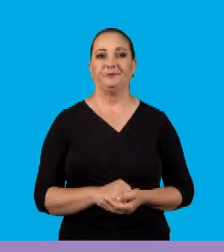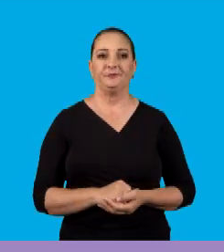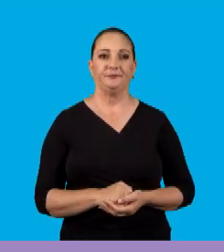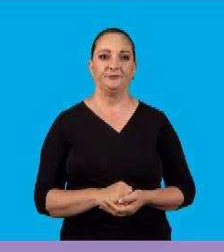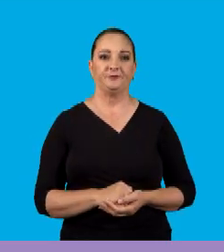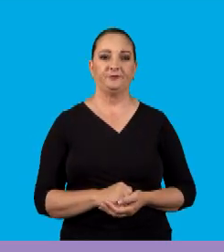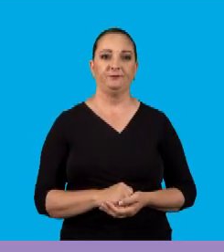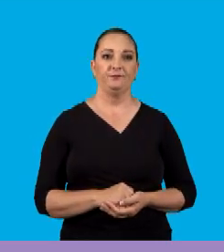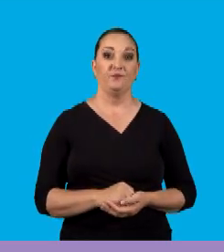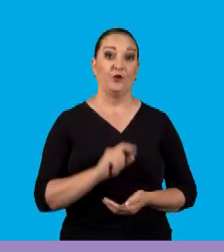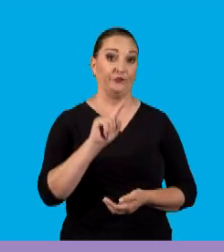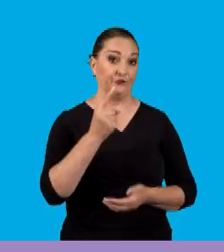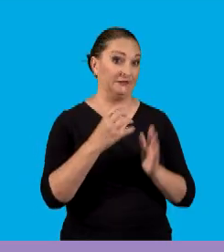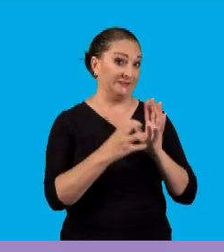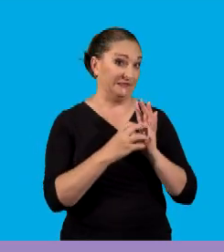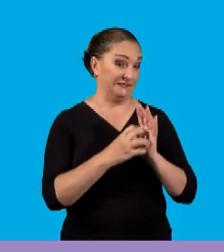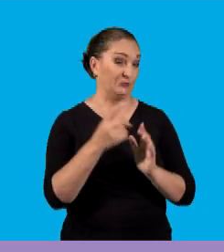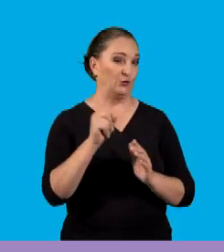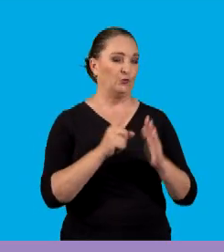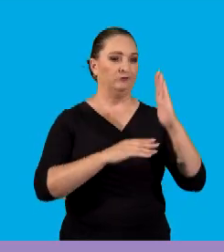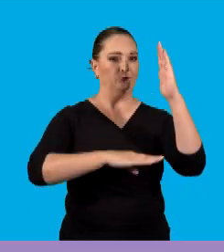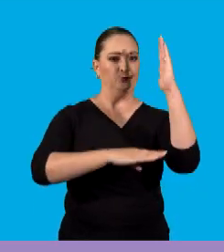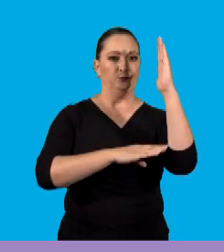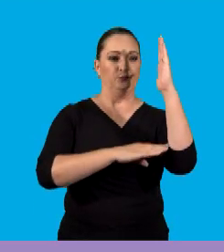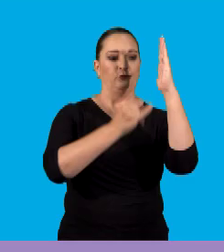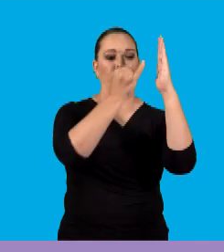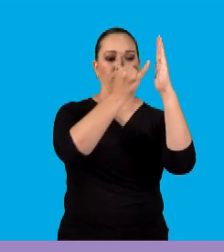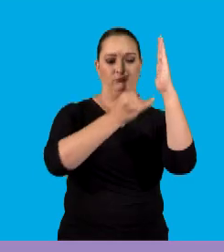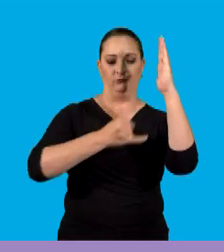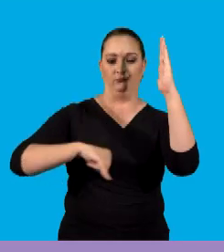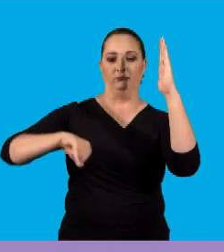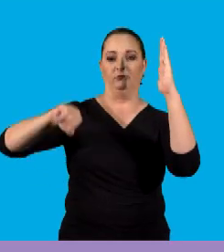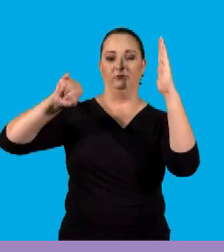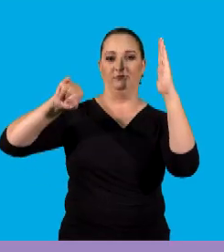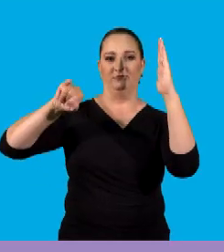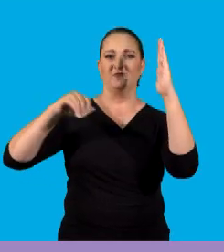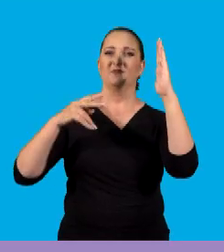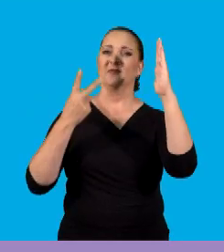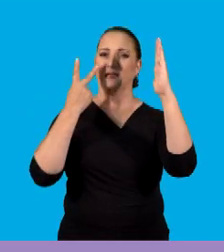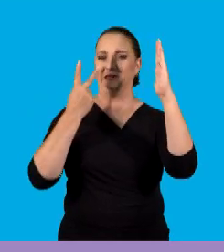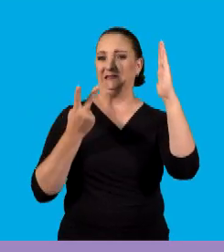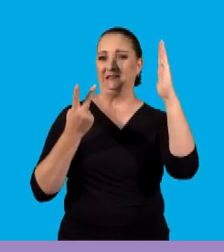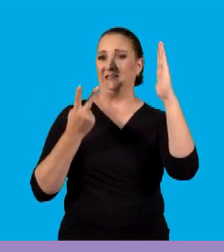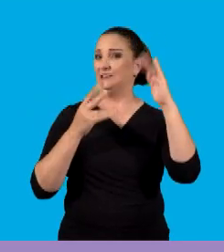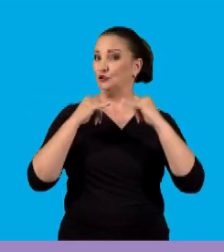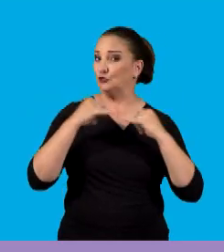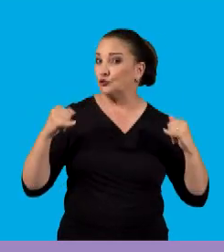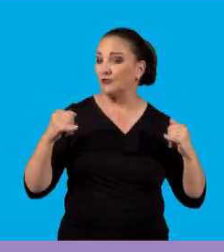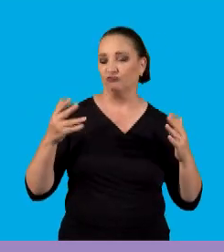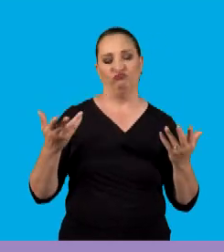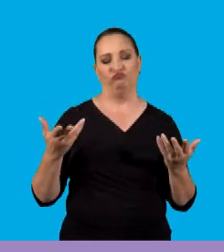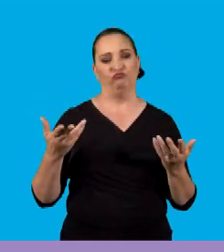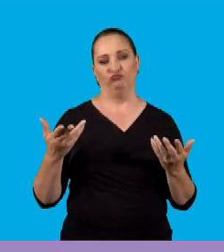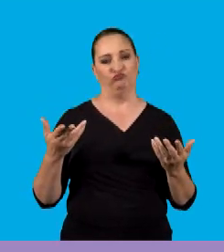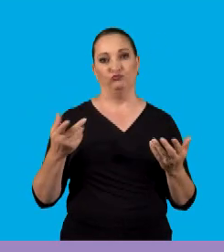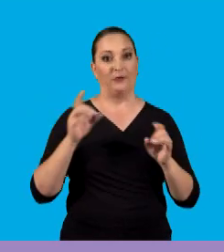some examples. So there's the first example of a non-linear graph. As we can see, it is